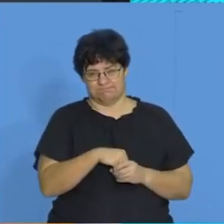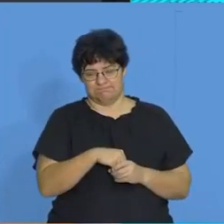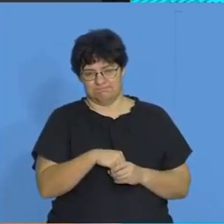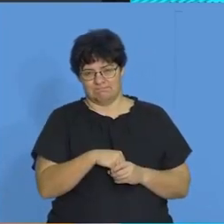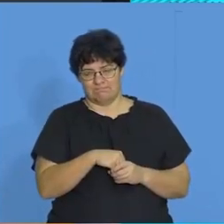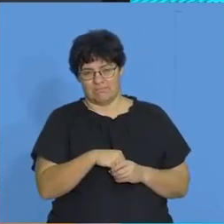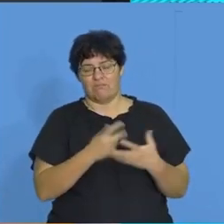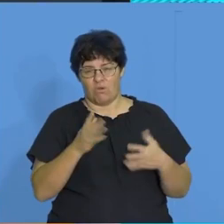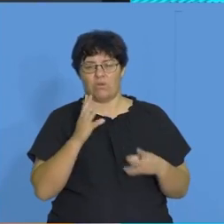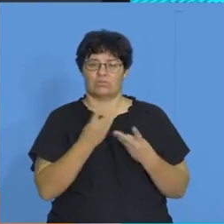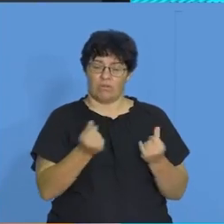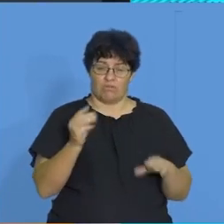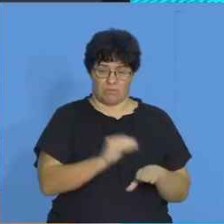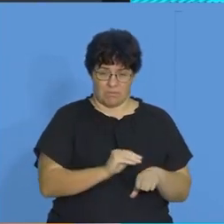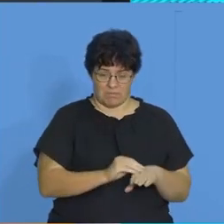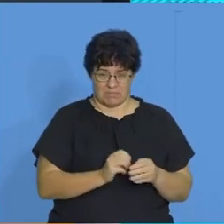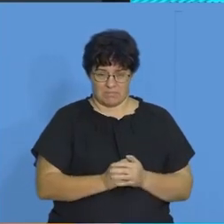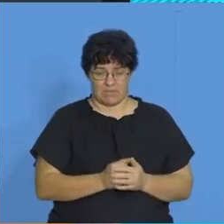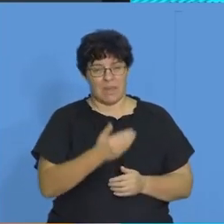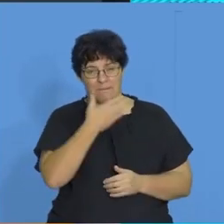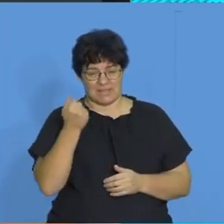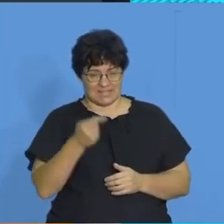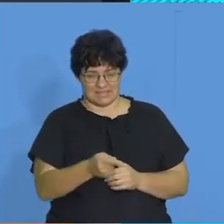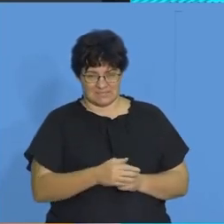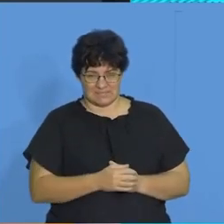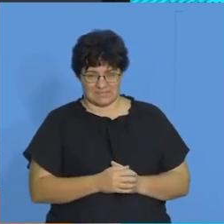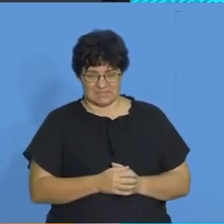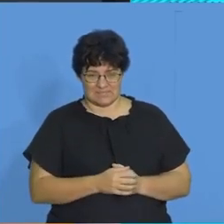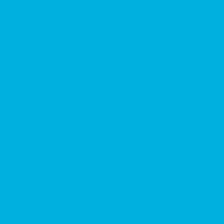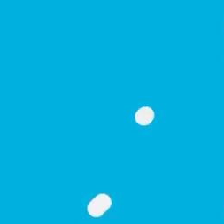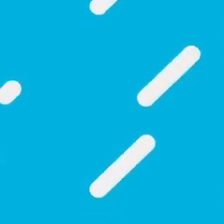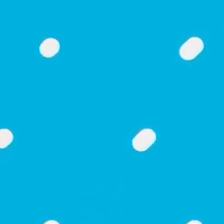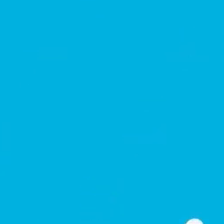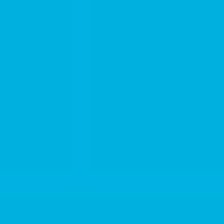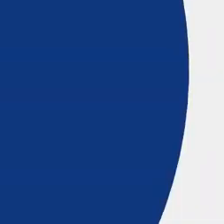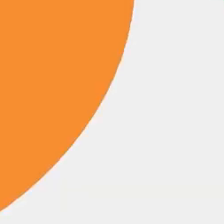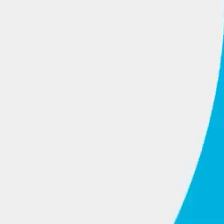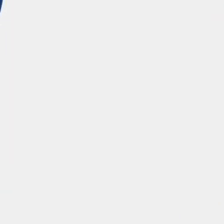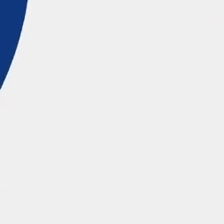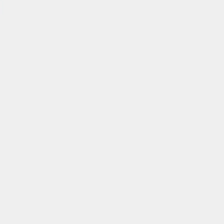entails in as far as, you know, problem solving is concerned. All the best with that.